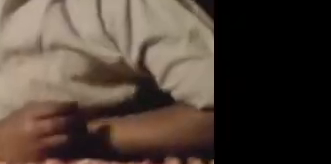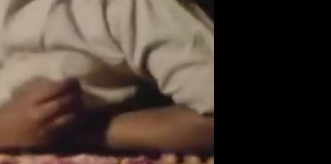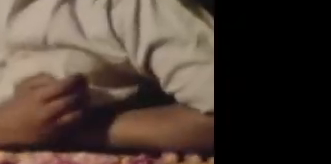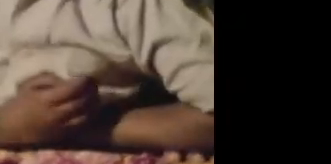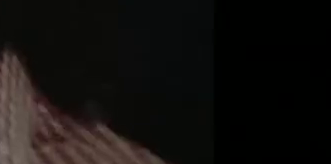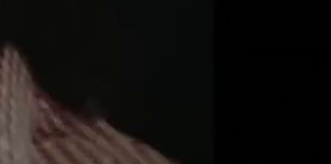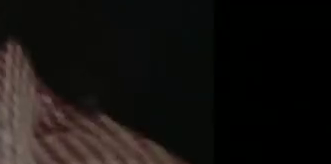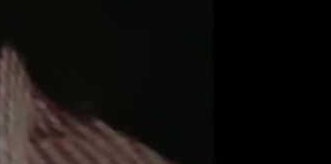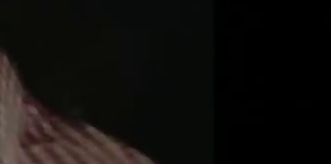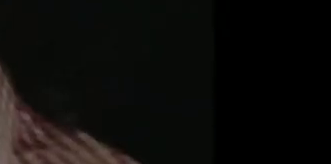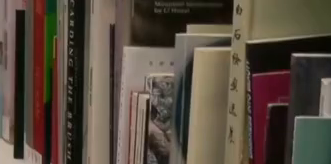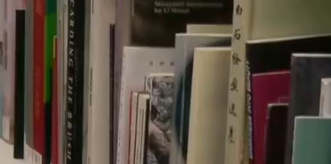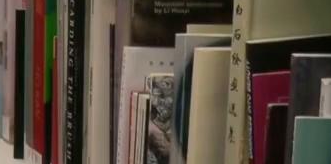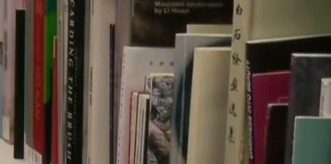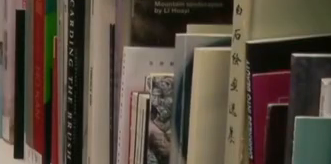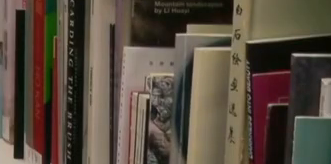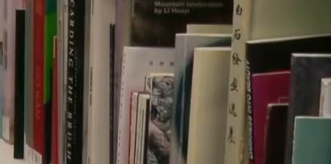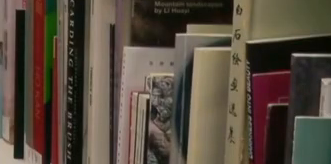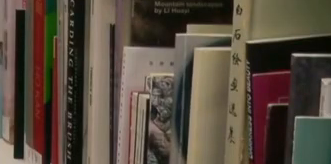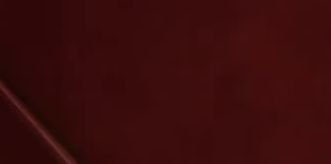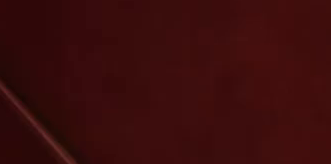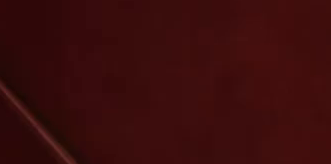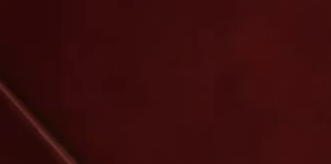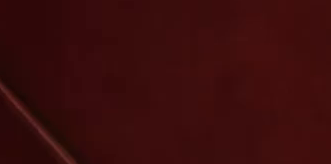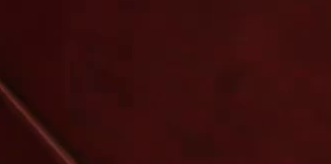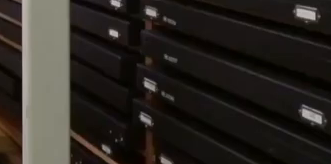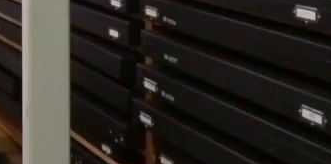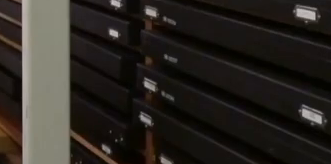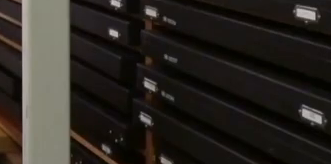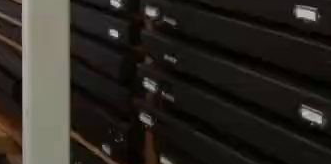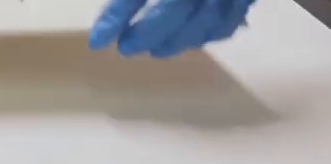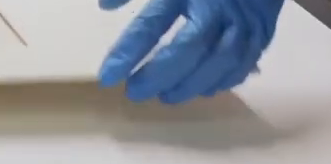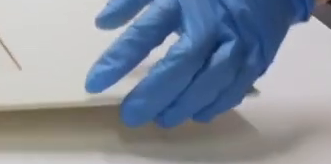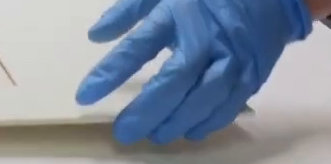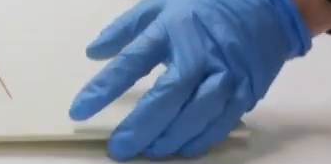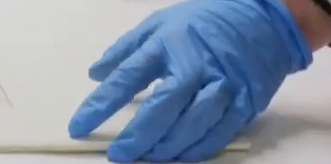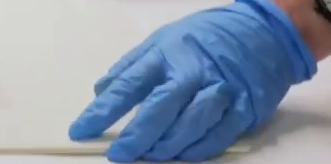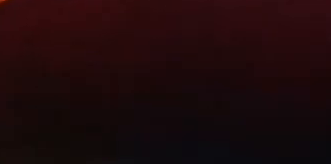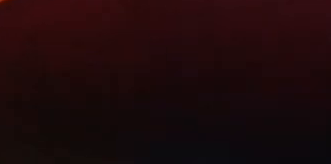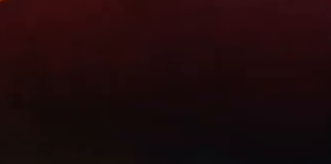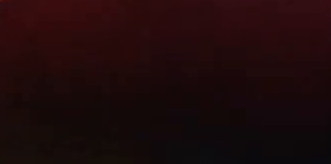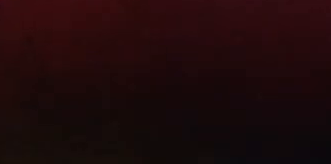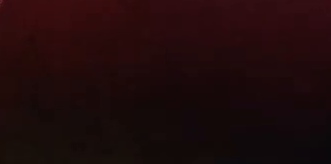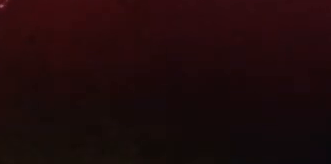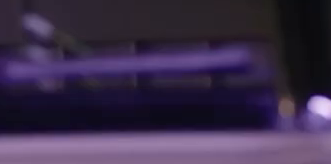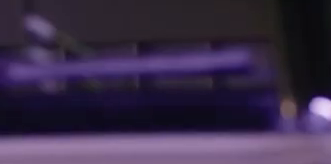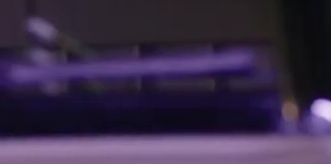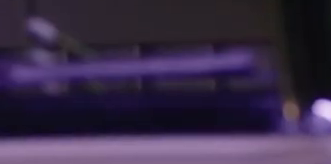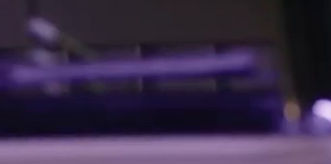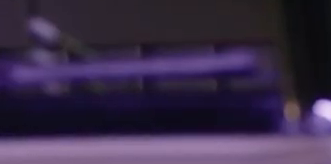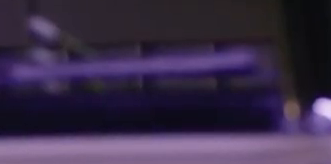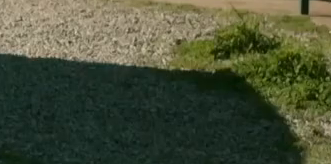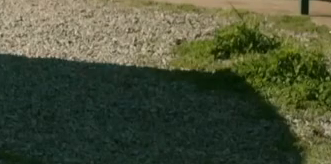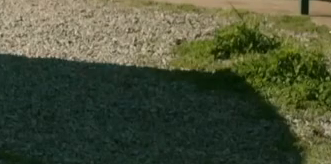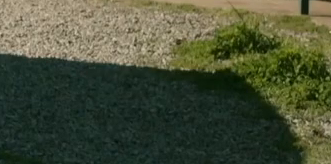White person gonna brainwash me. This gallery is in itself a work of art. I'm surprised at how many people